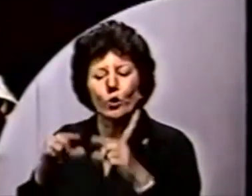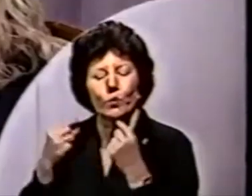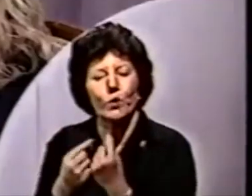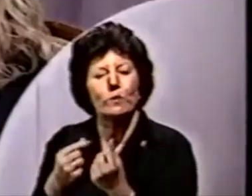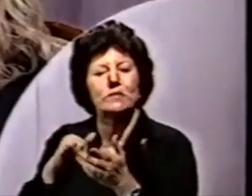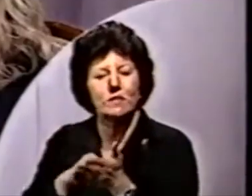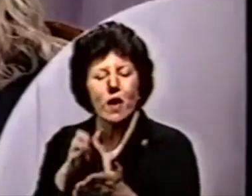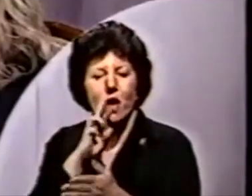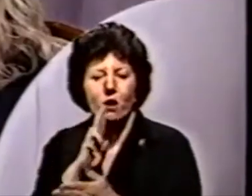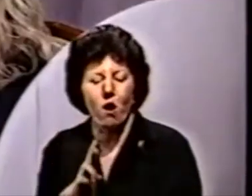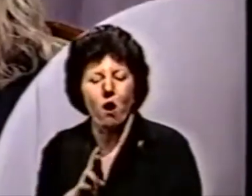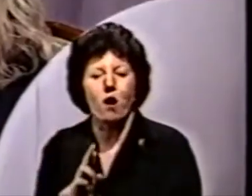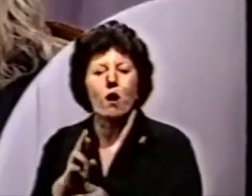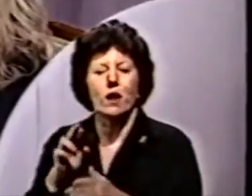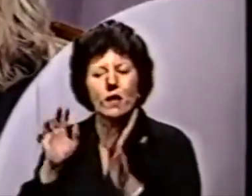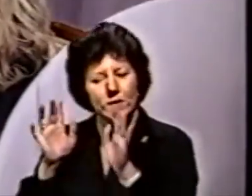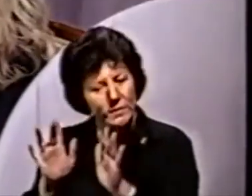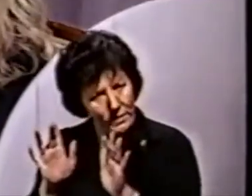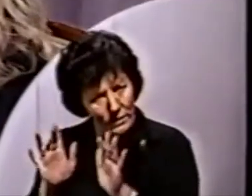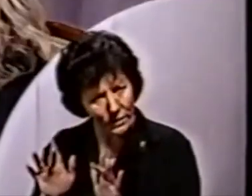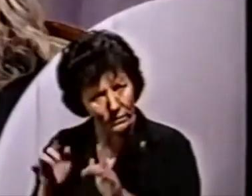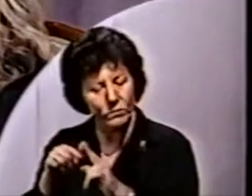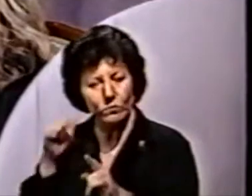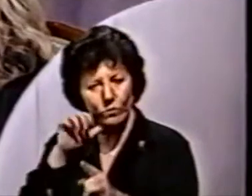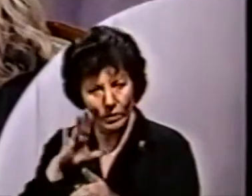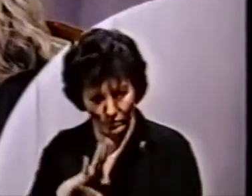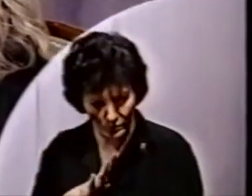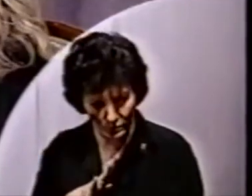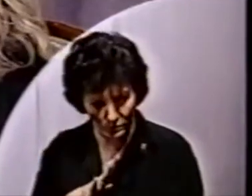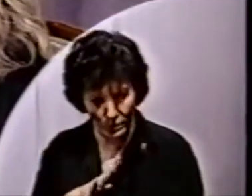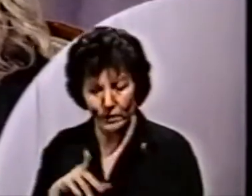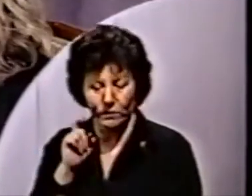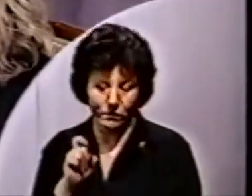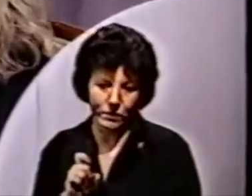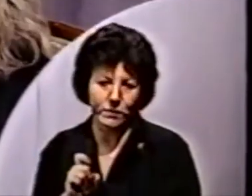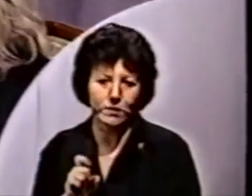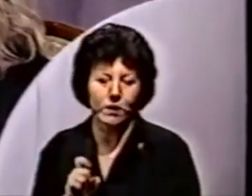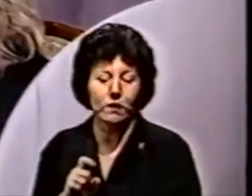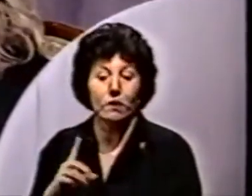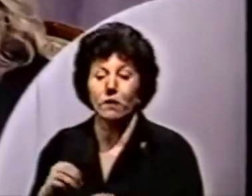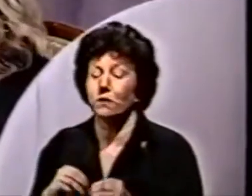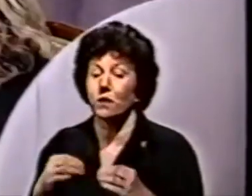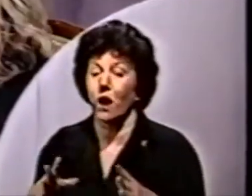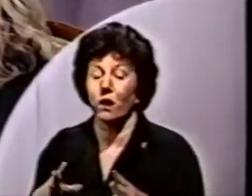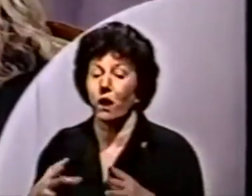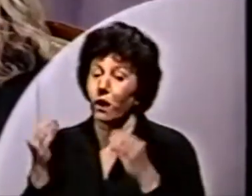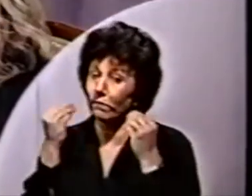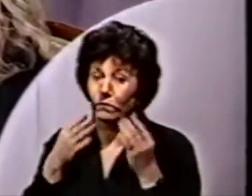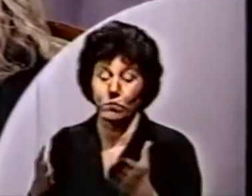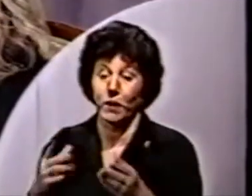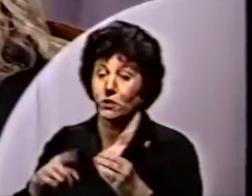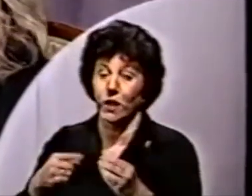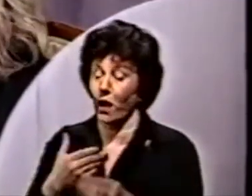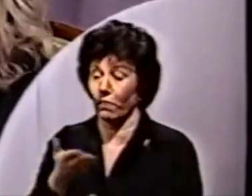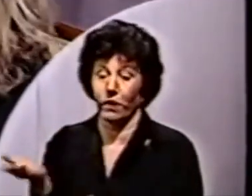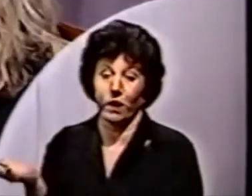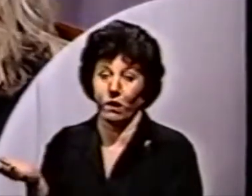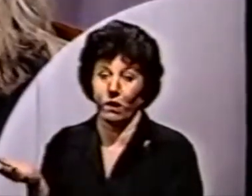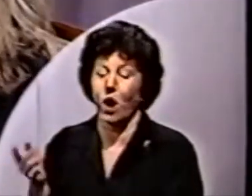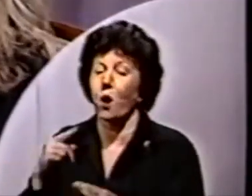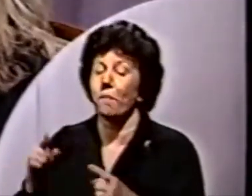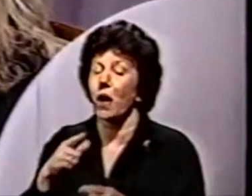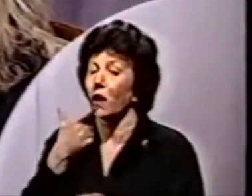another population that we're really trying to reach is women who have sex with women, mm-hmm. because there's not a lot of information out there about